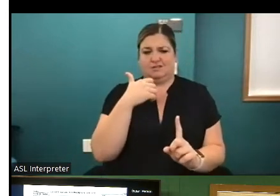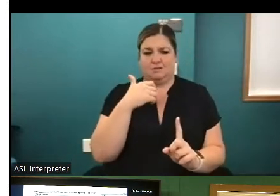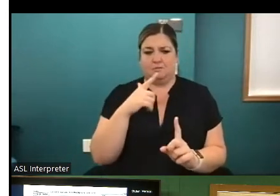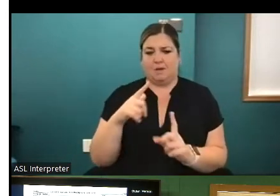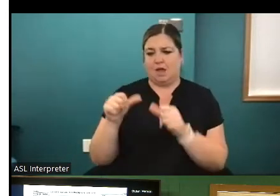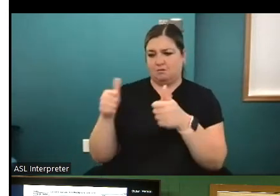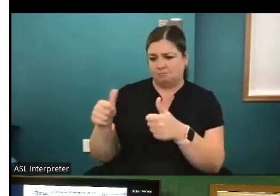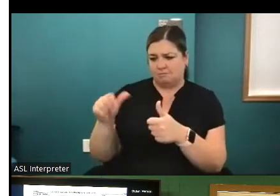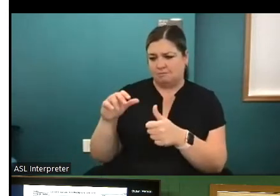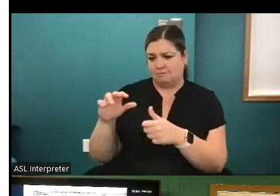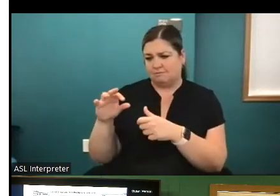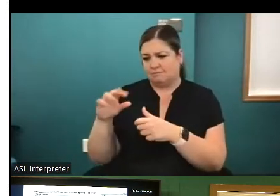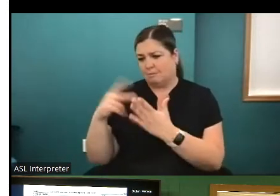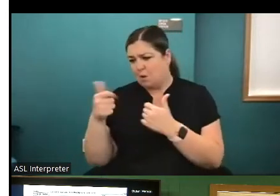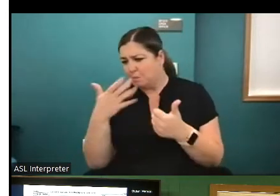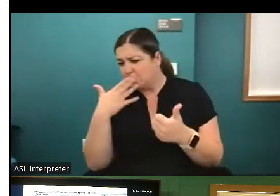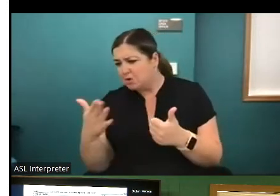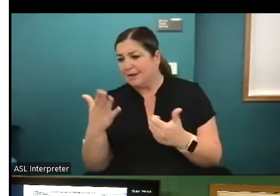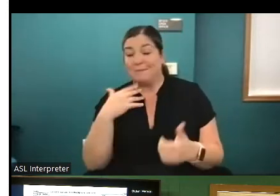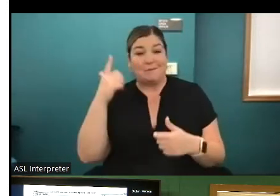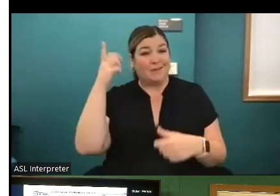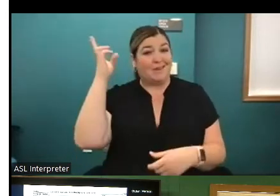which is never a fun conversation to